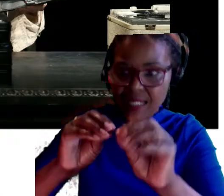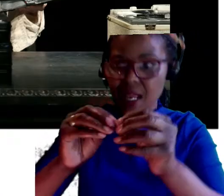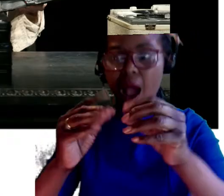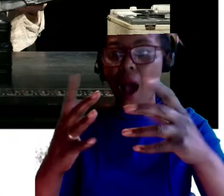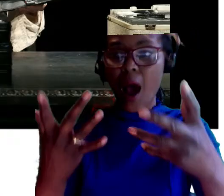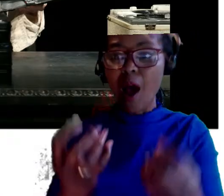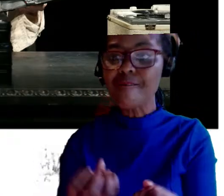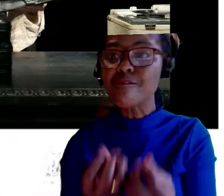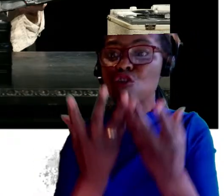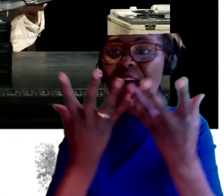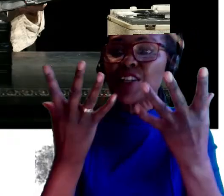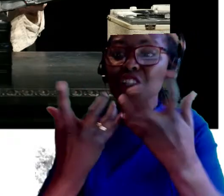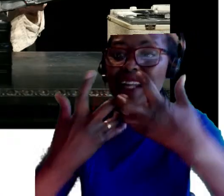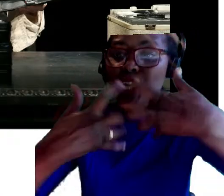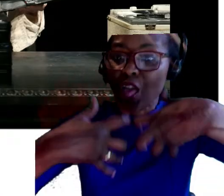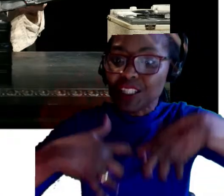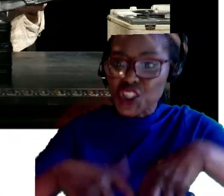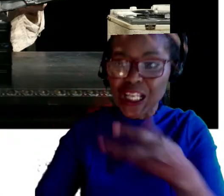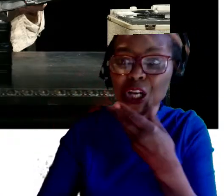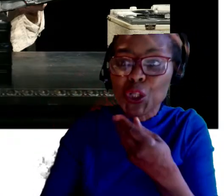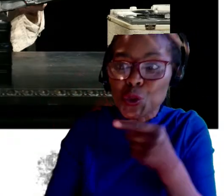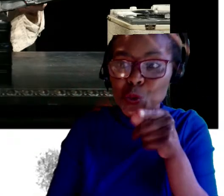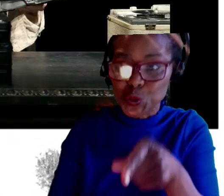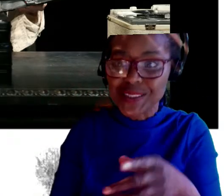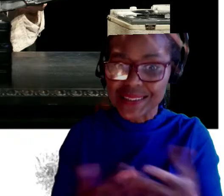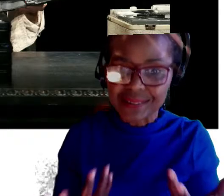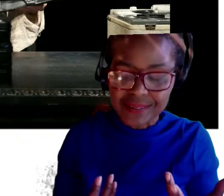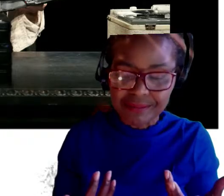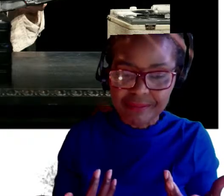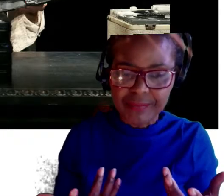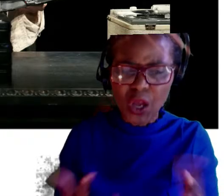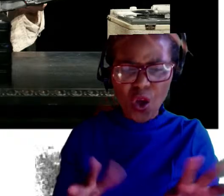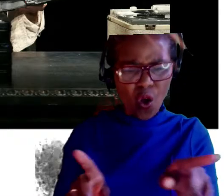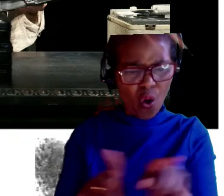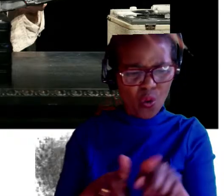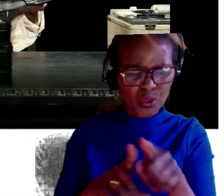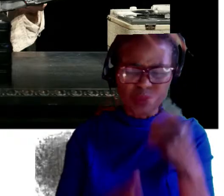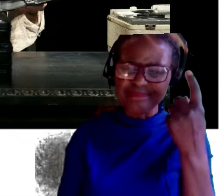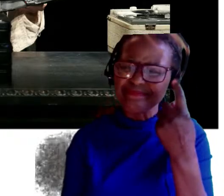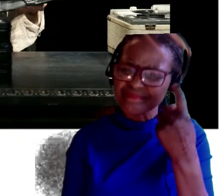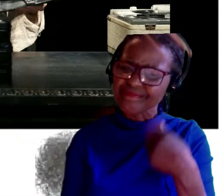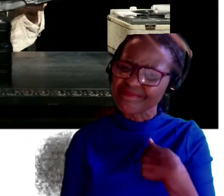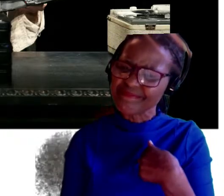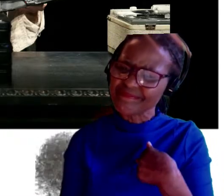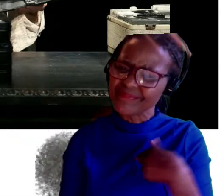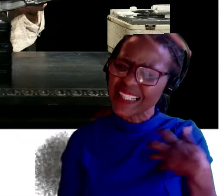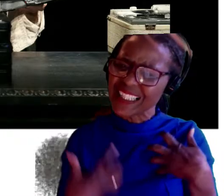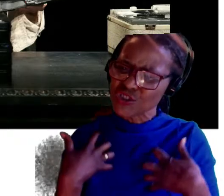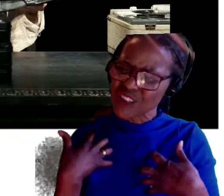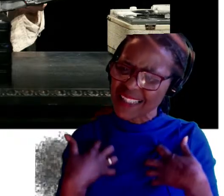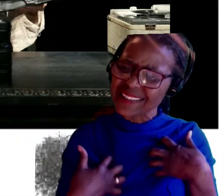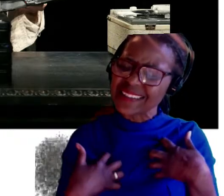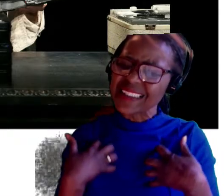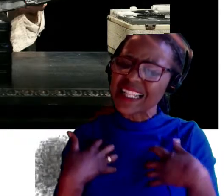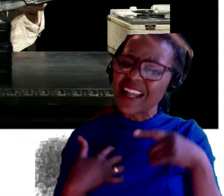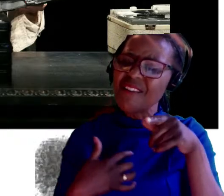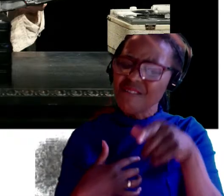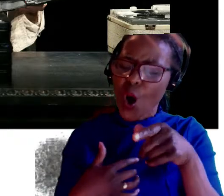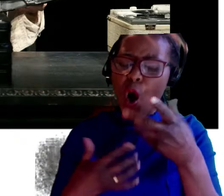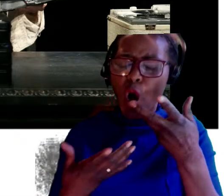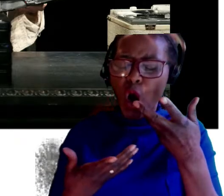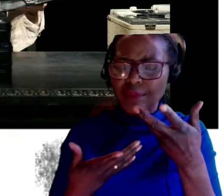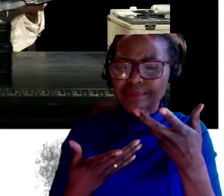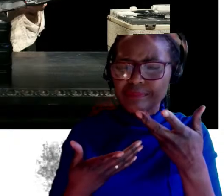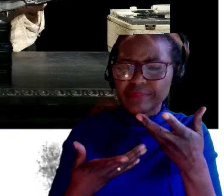uses. I also find it interesting to consider how important, or otherwise, it is for fiction writers to fully detail